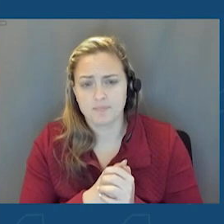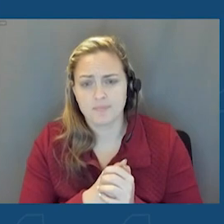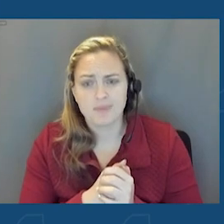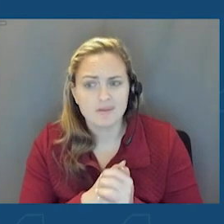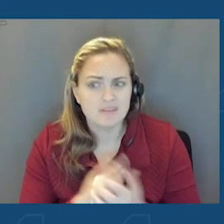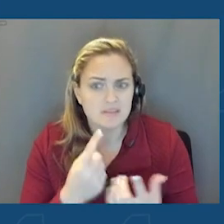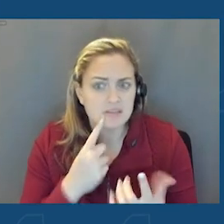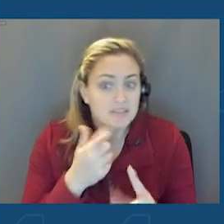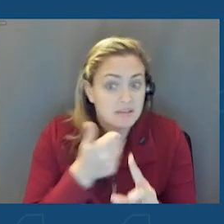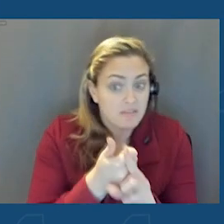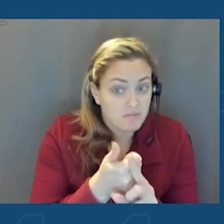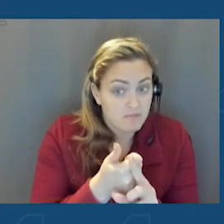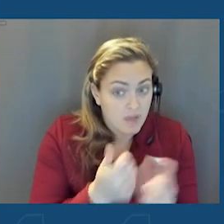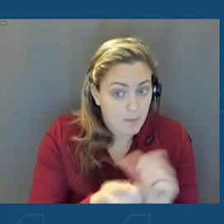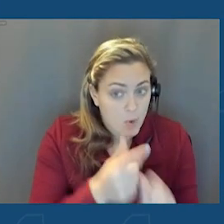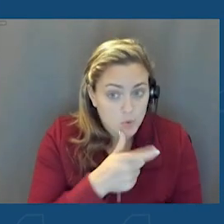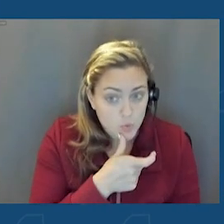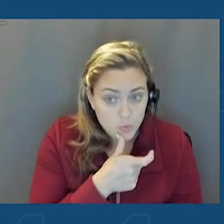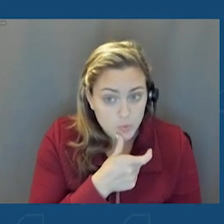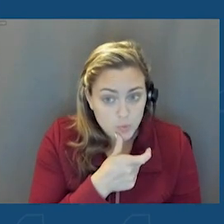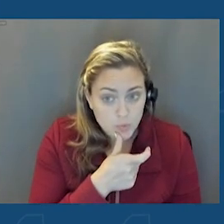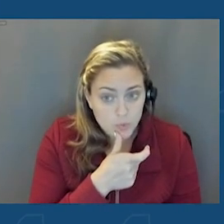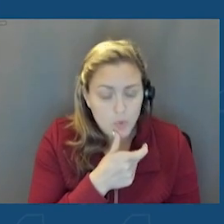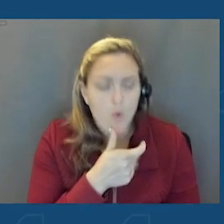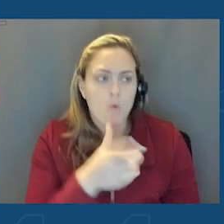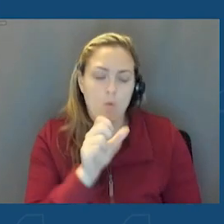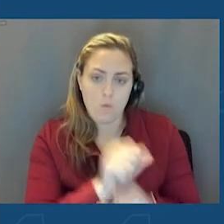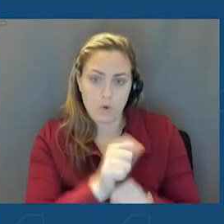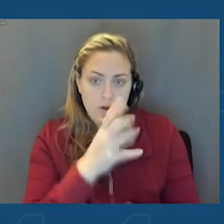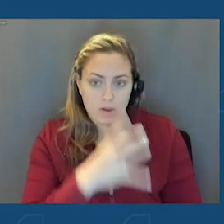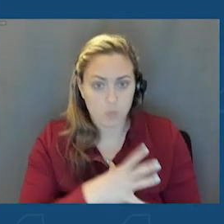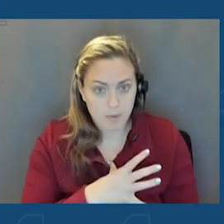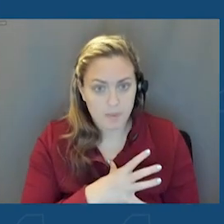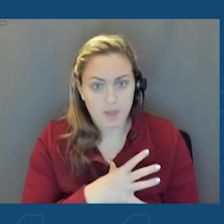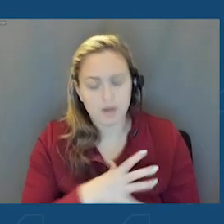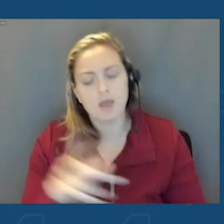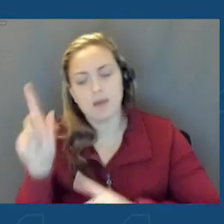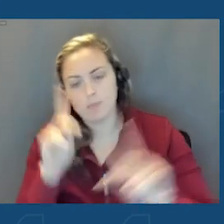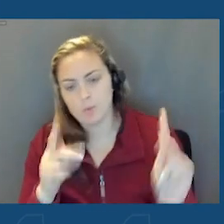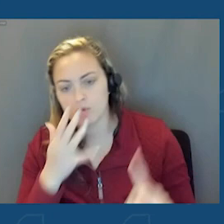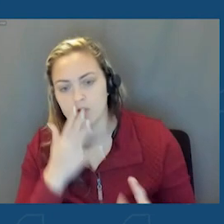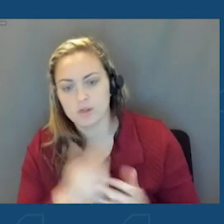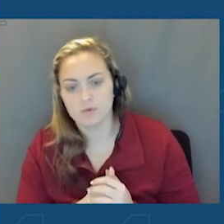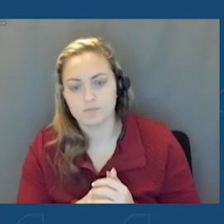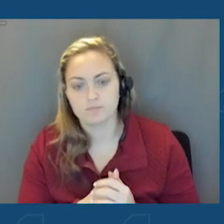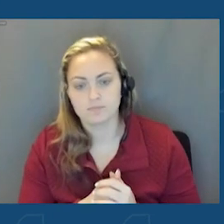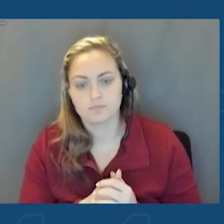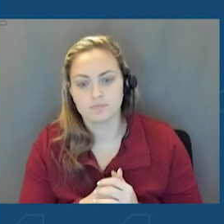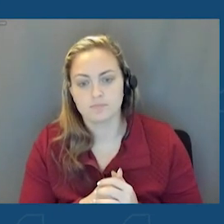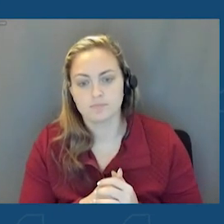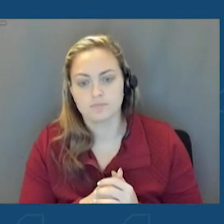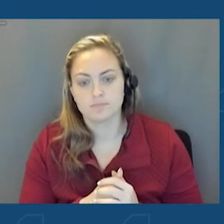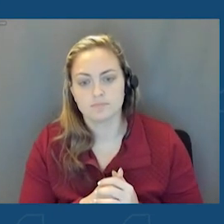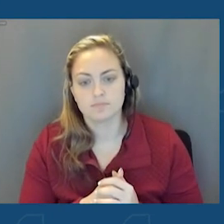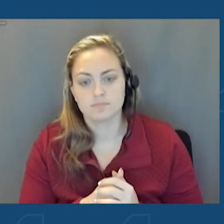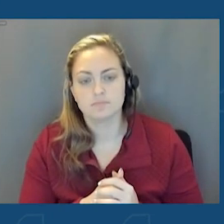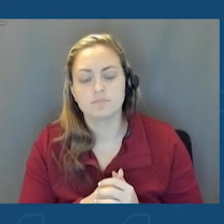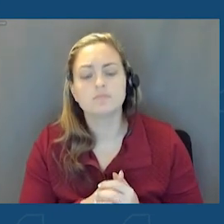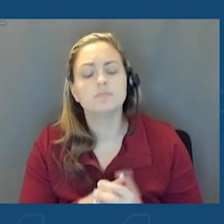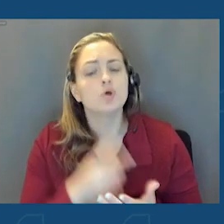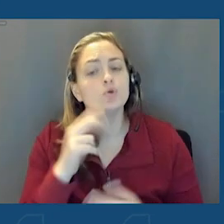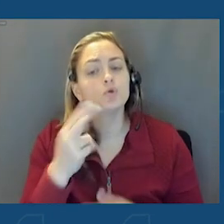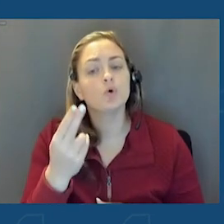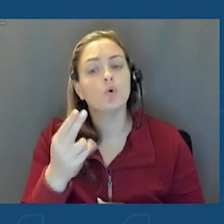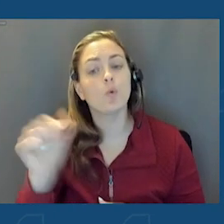Working women and people of color, right? And so Governor Hochul's child care